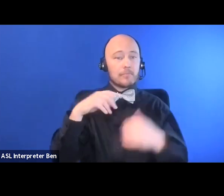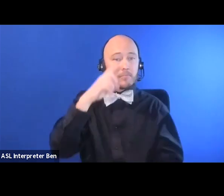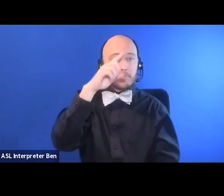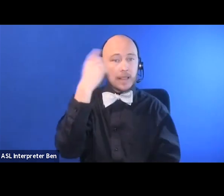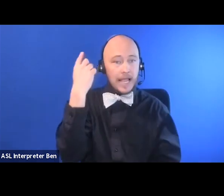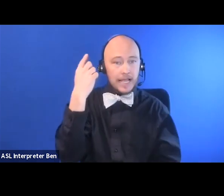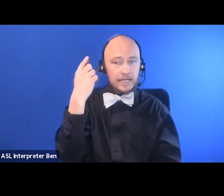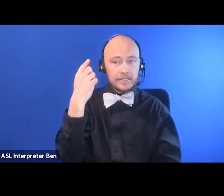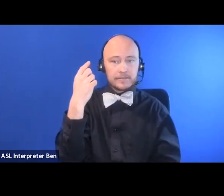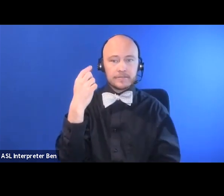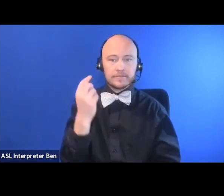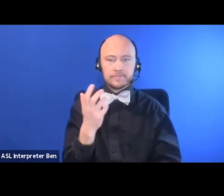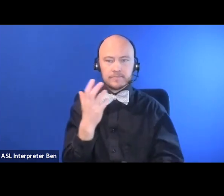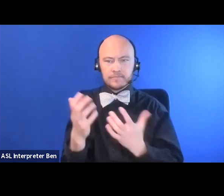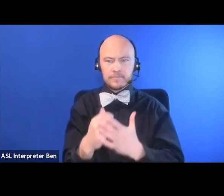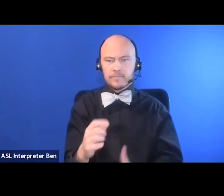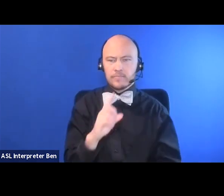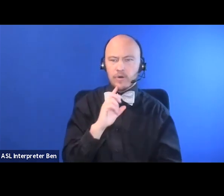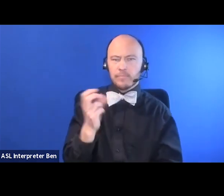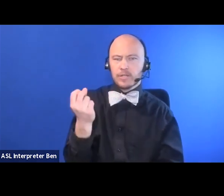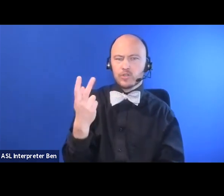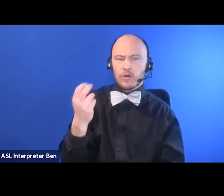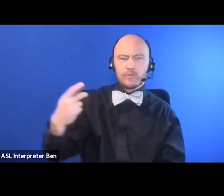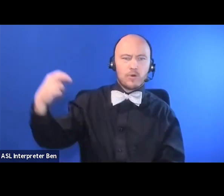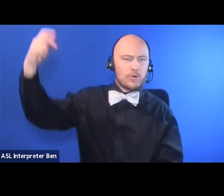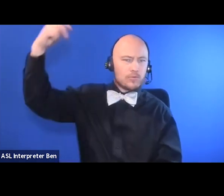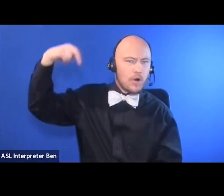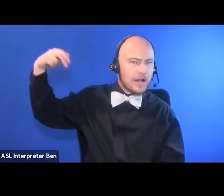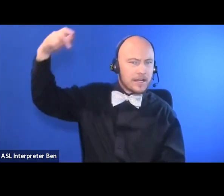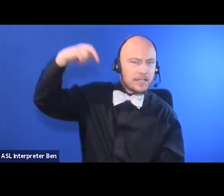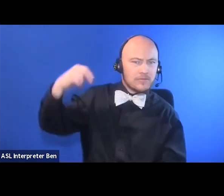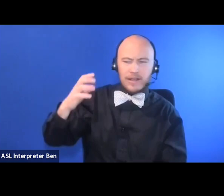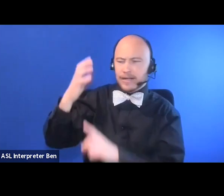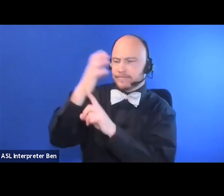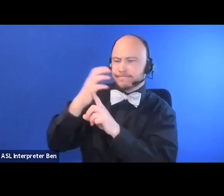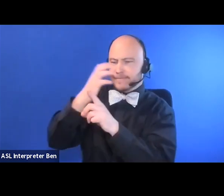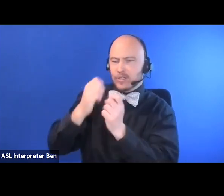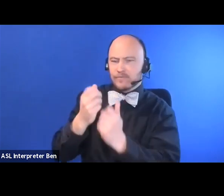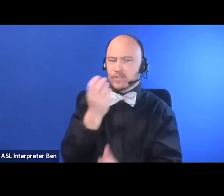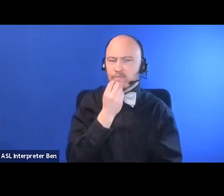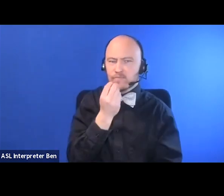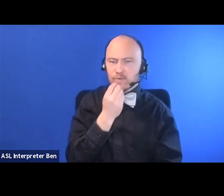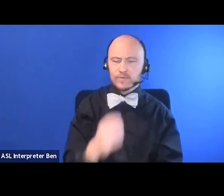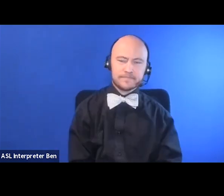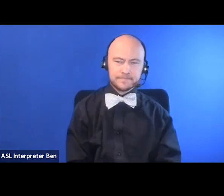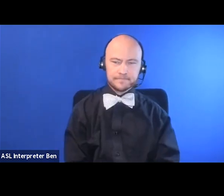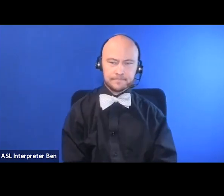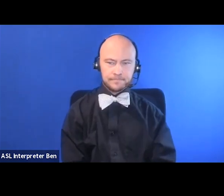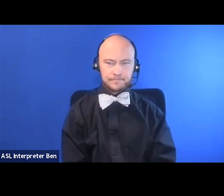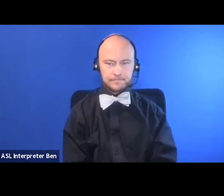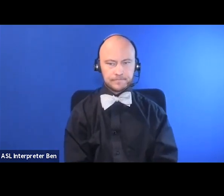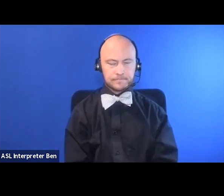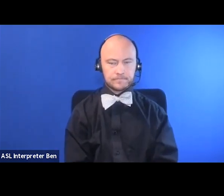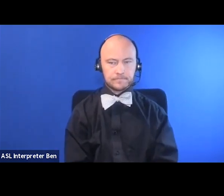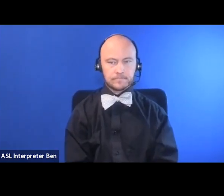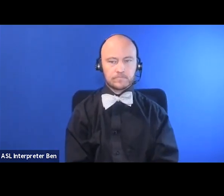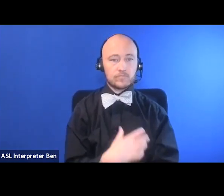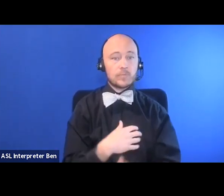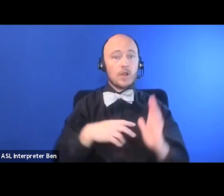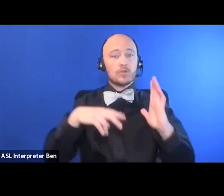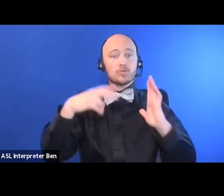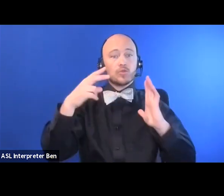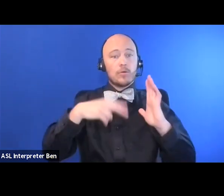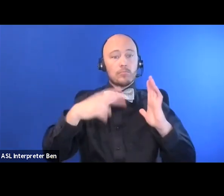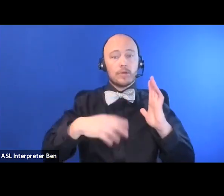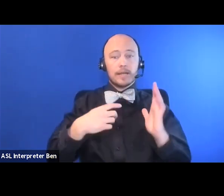And there's probably a 12-year-old wandering in the back of me at some point looking for a snack. I'm going to be reading to you from my